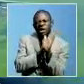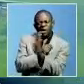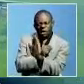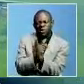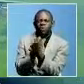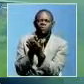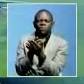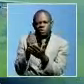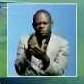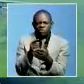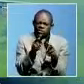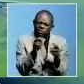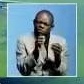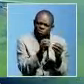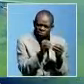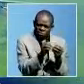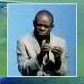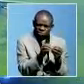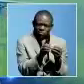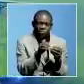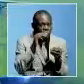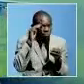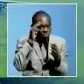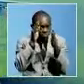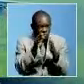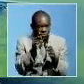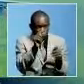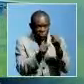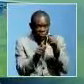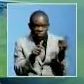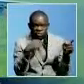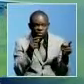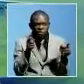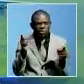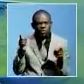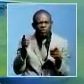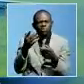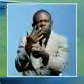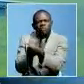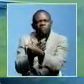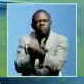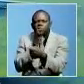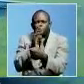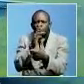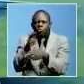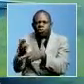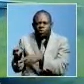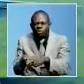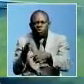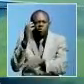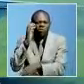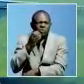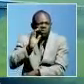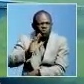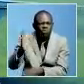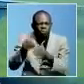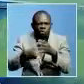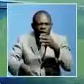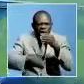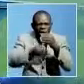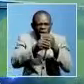Sikumba says studies and consultations to have the Barotse Plains listed as a UNESCO World Heritage Site began